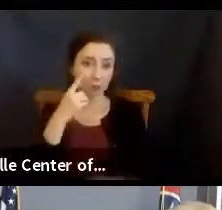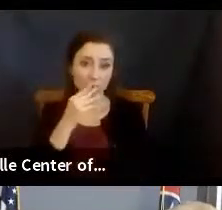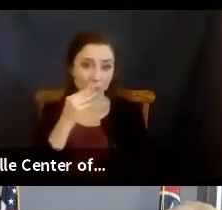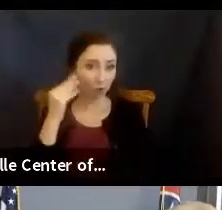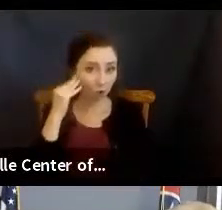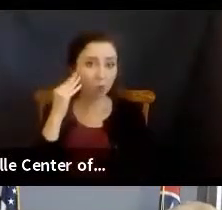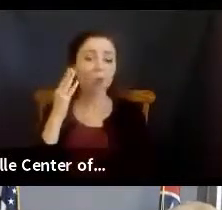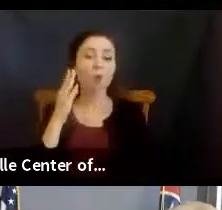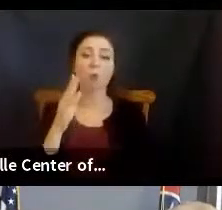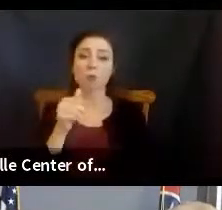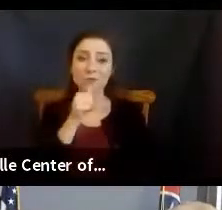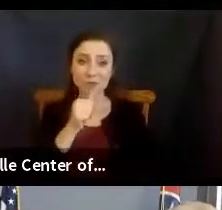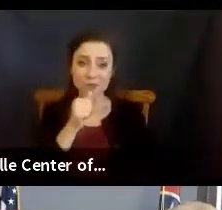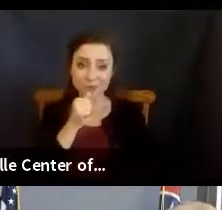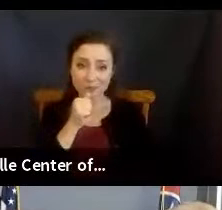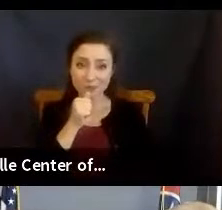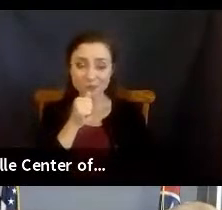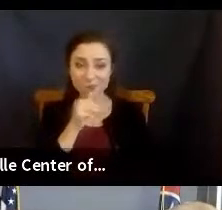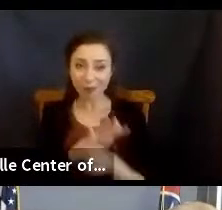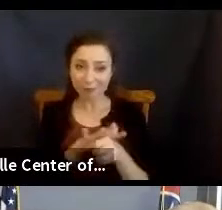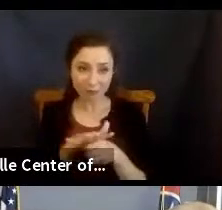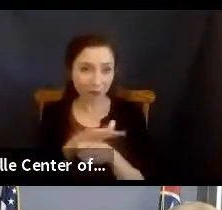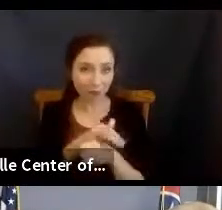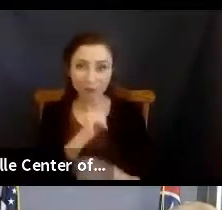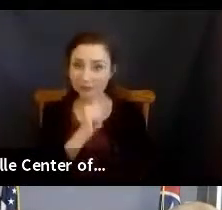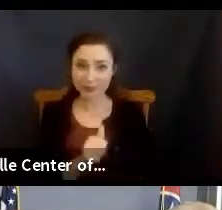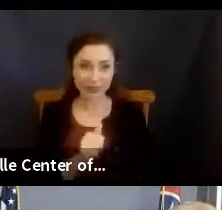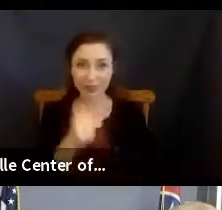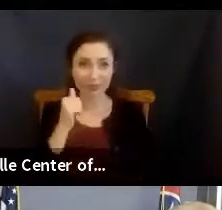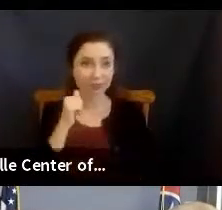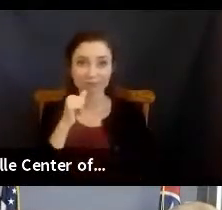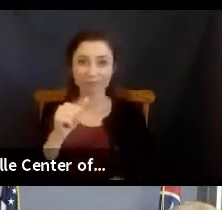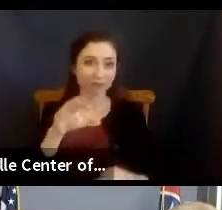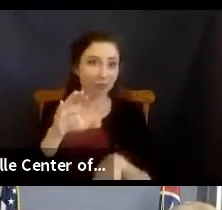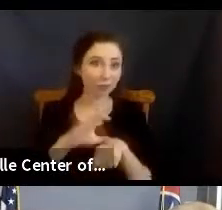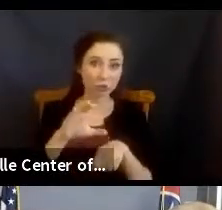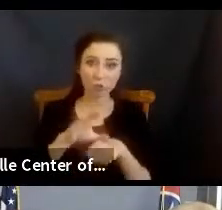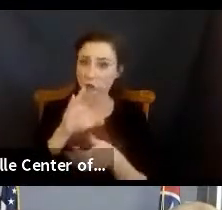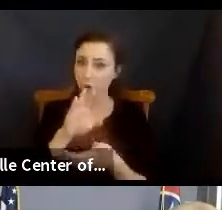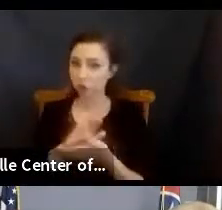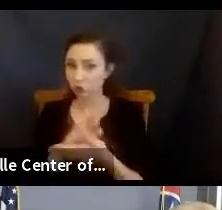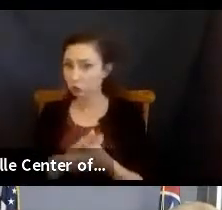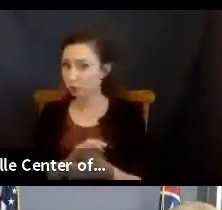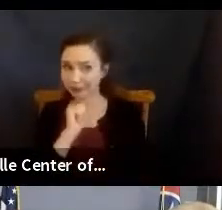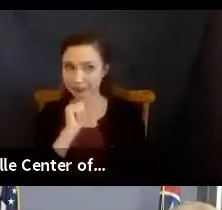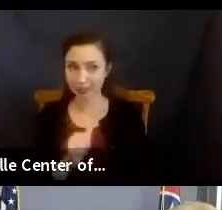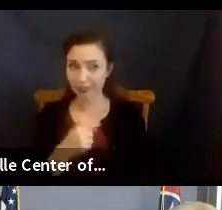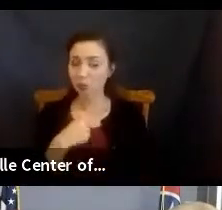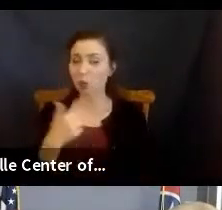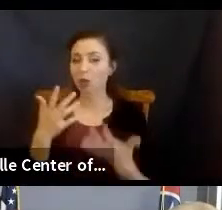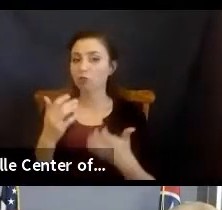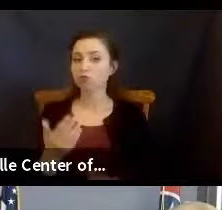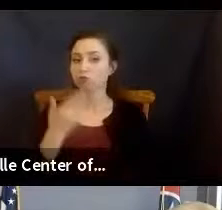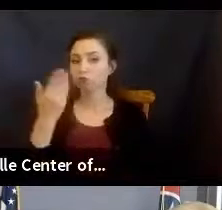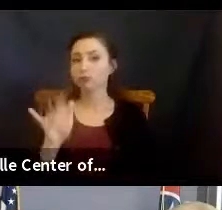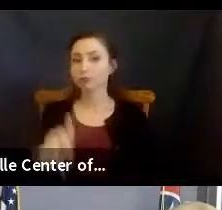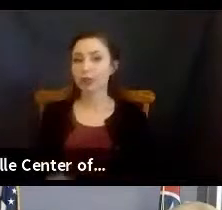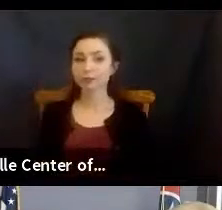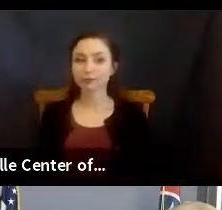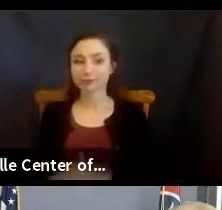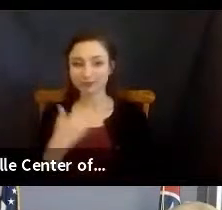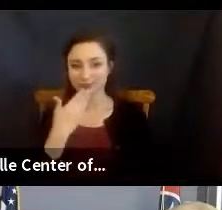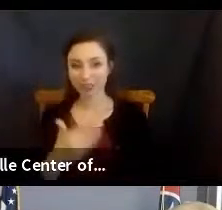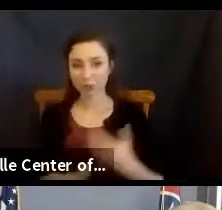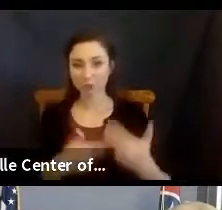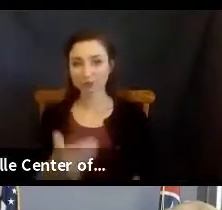for private property in that way, not for churches, not for schools. So I just want to bring that up as we go forward. Thank you.